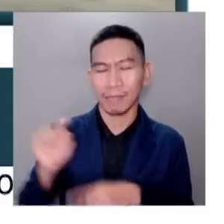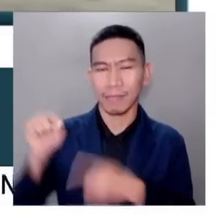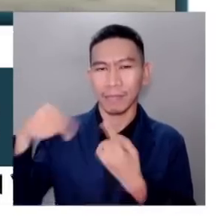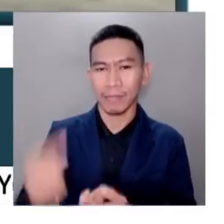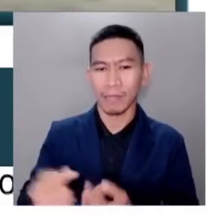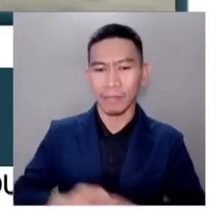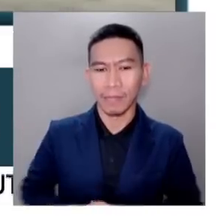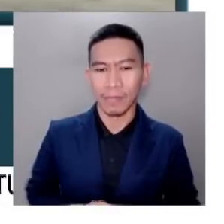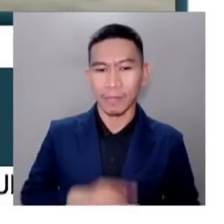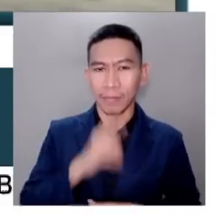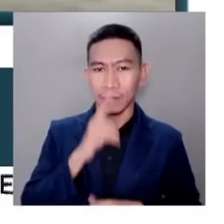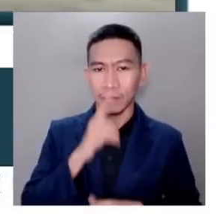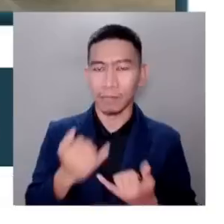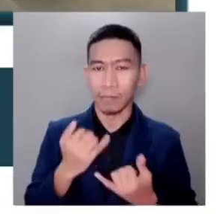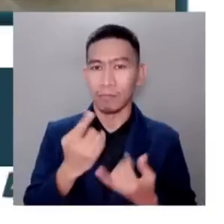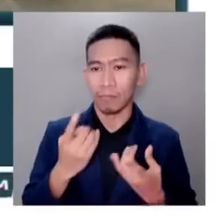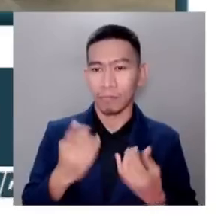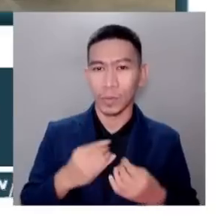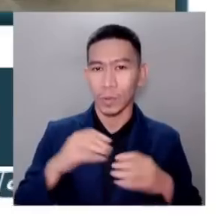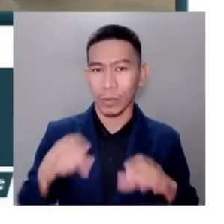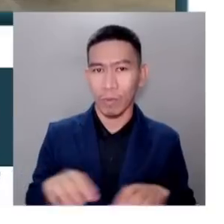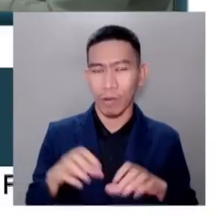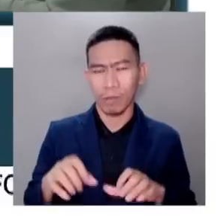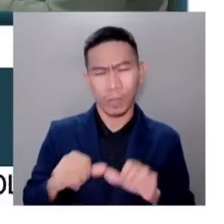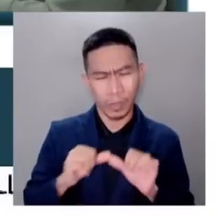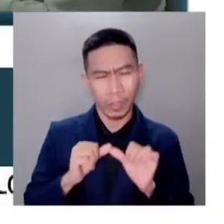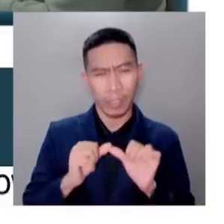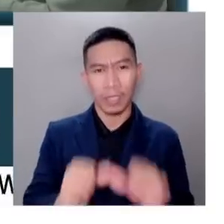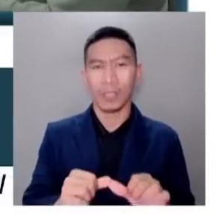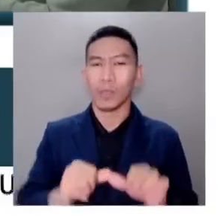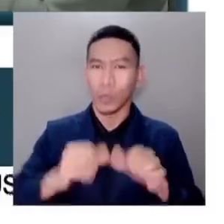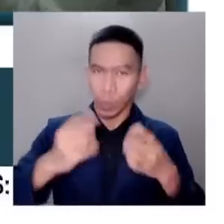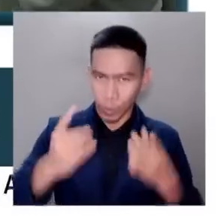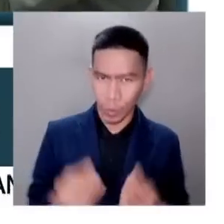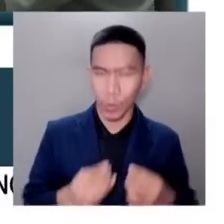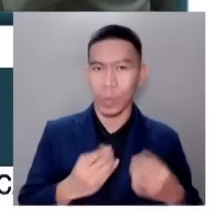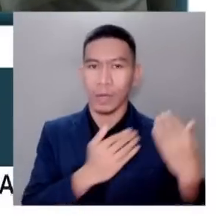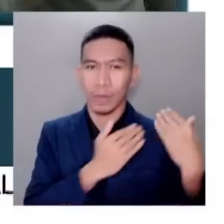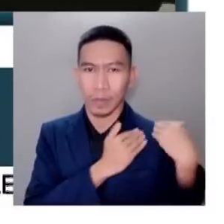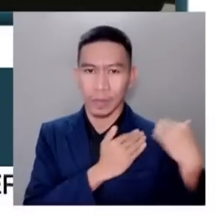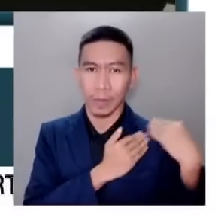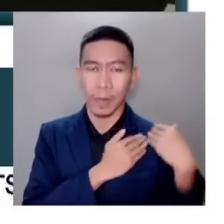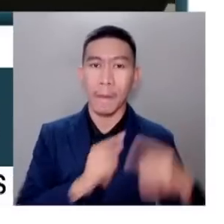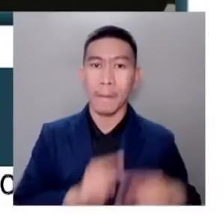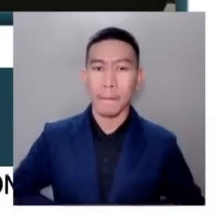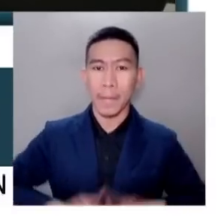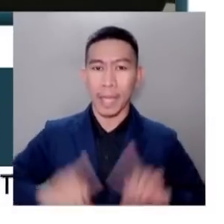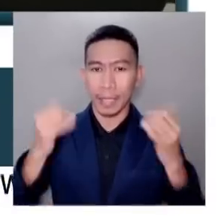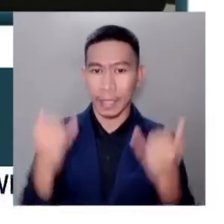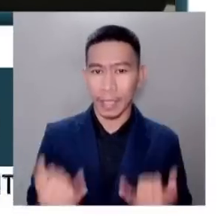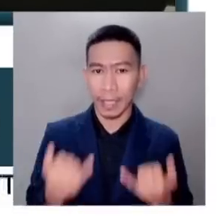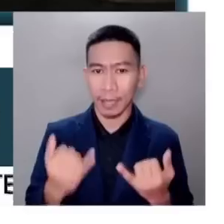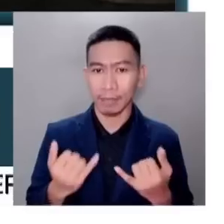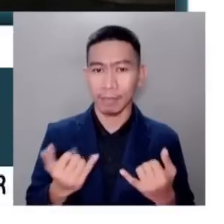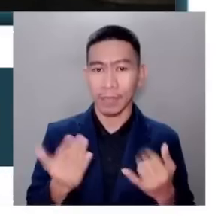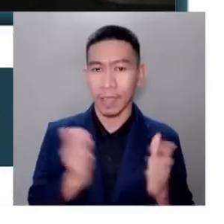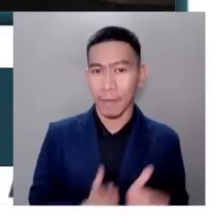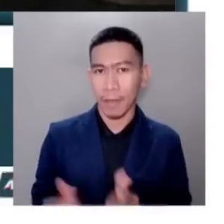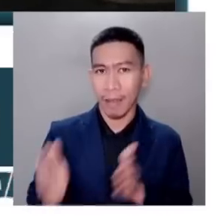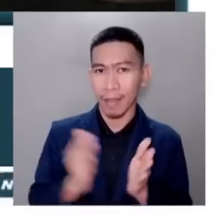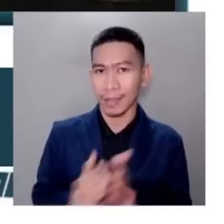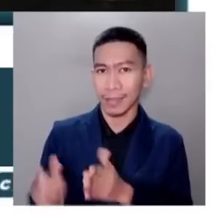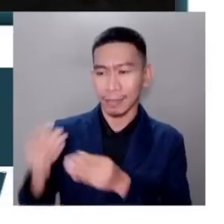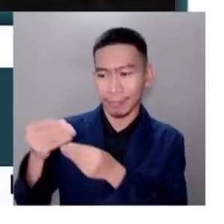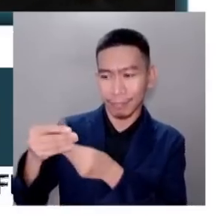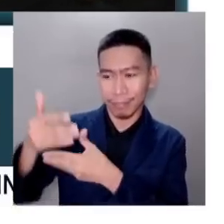we're just doing our jobs, and we will continue doing our jobs. But we're now able to have plans A through Z.